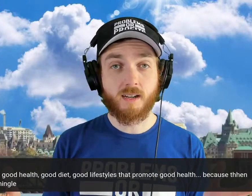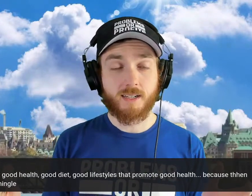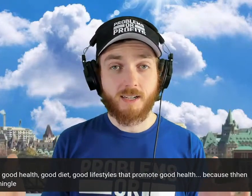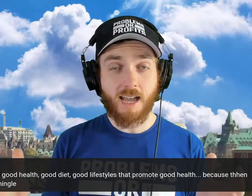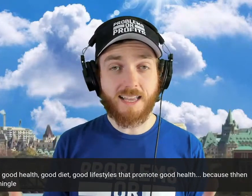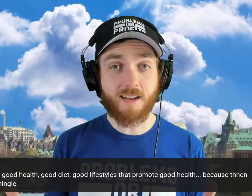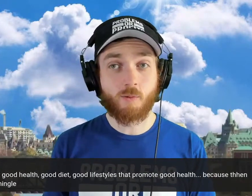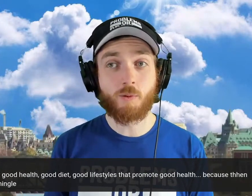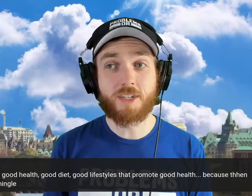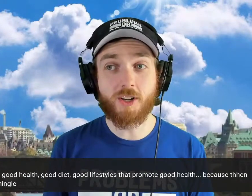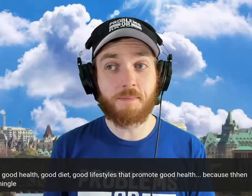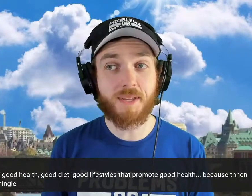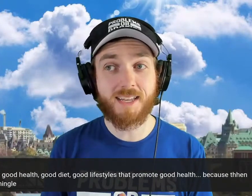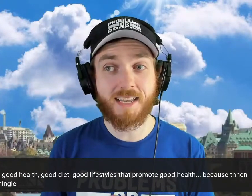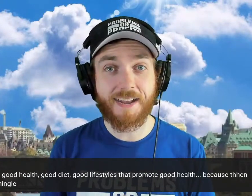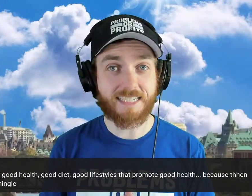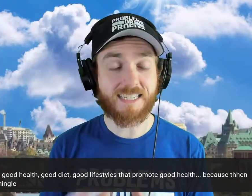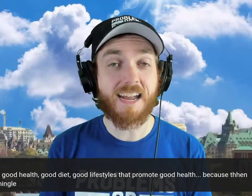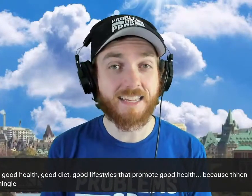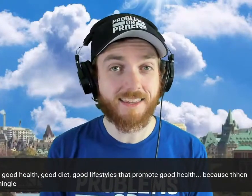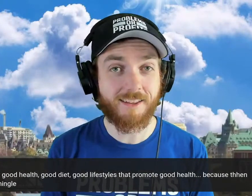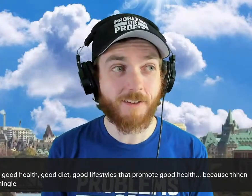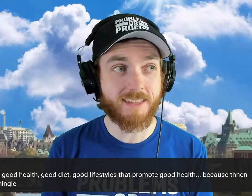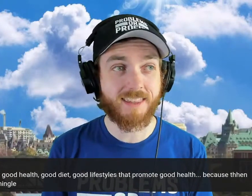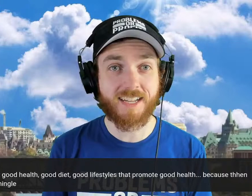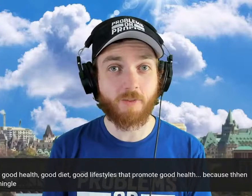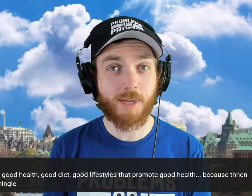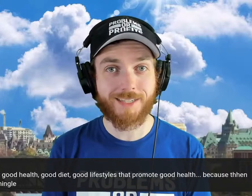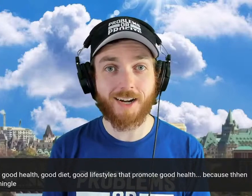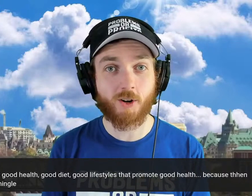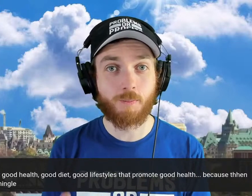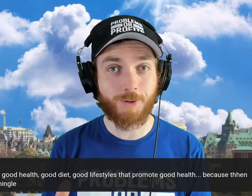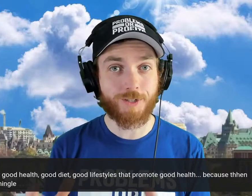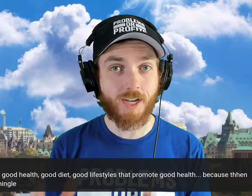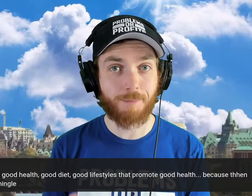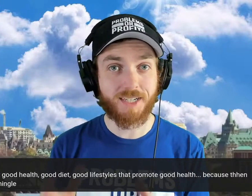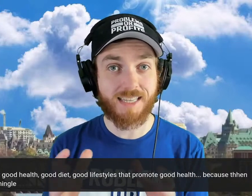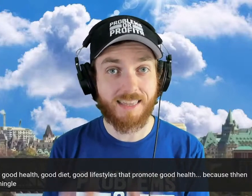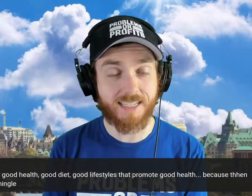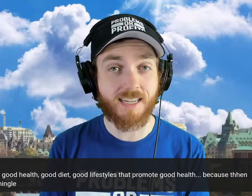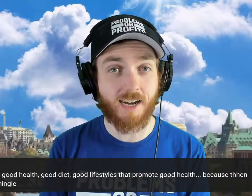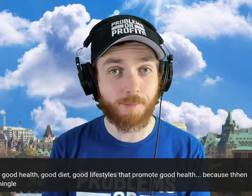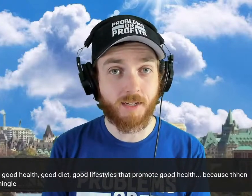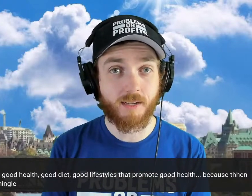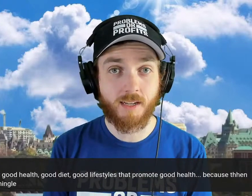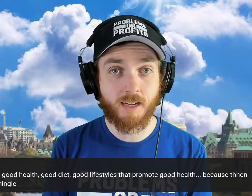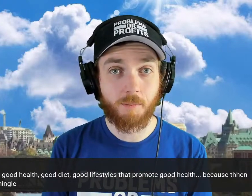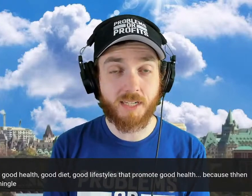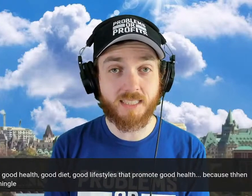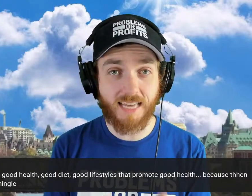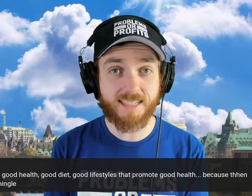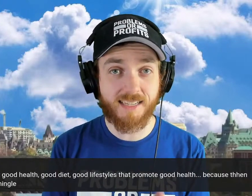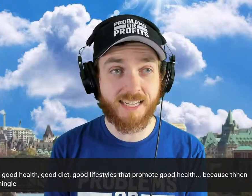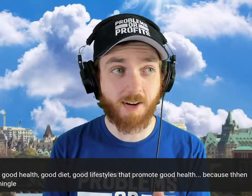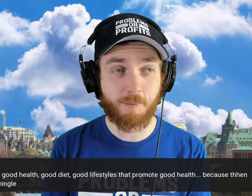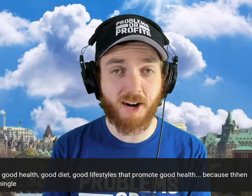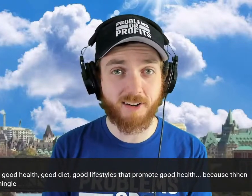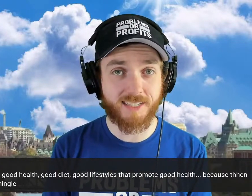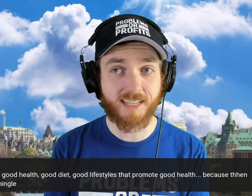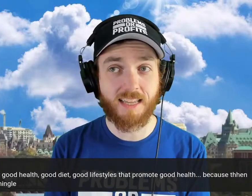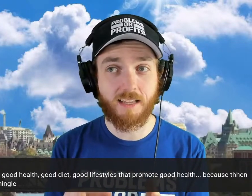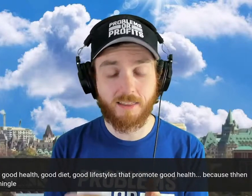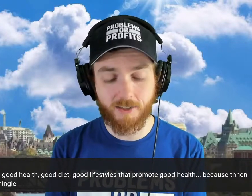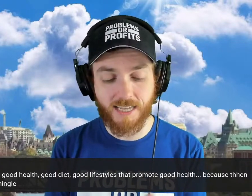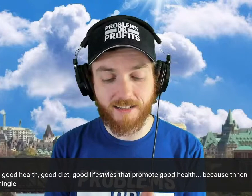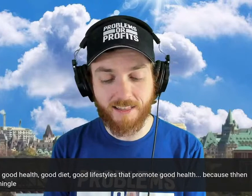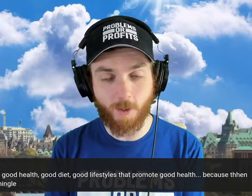But again, we shouldn't be excited the fact that the government's not going to boot stomp us this time, because that's the scary part,